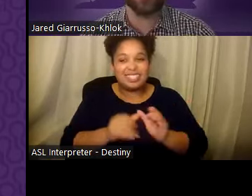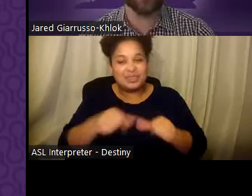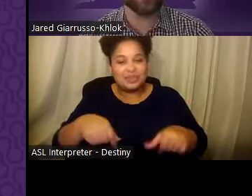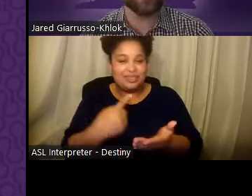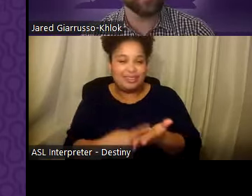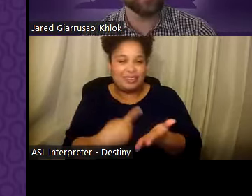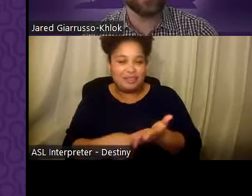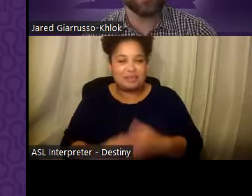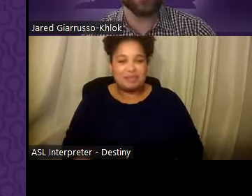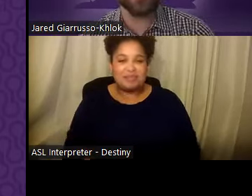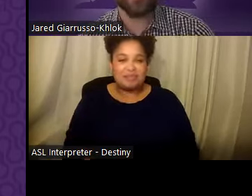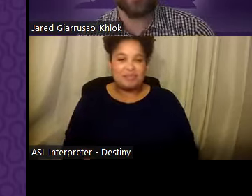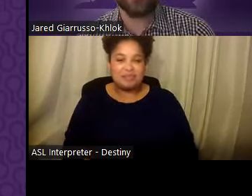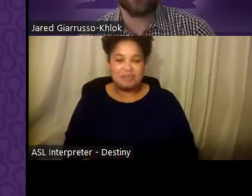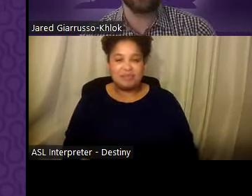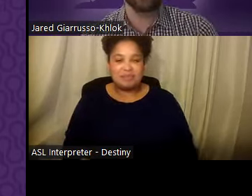dialogue.